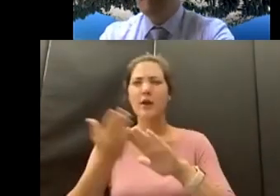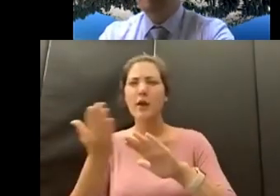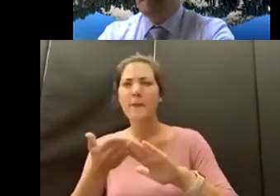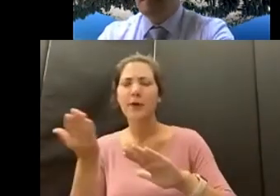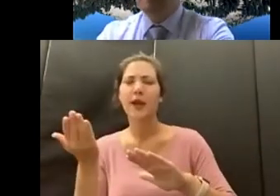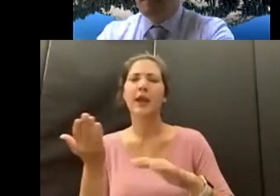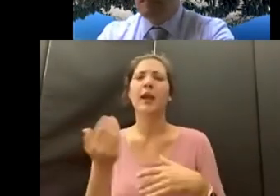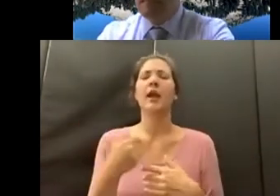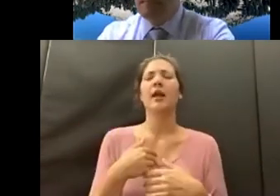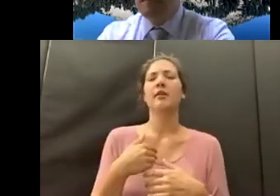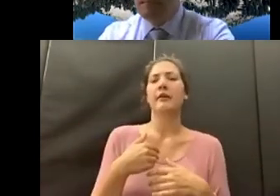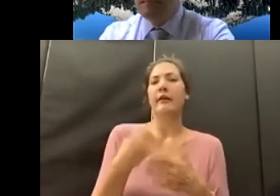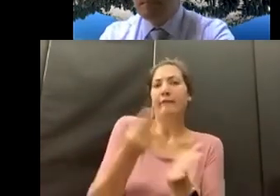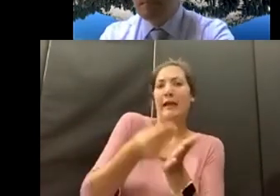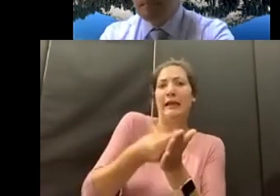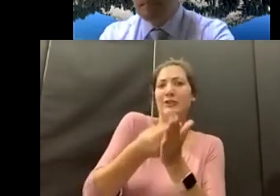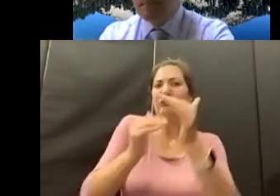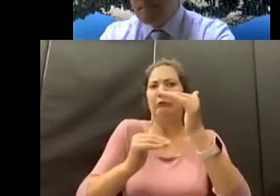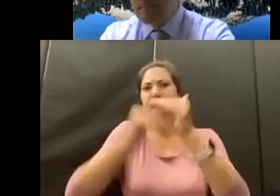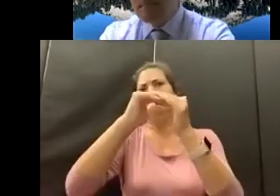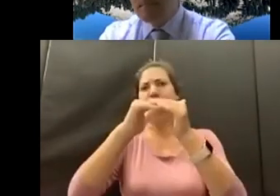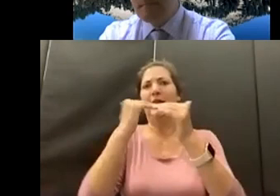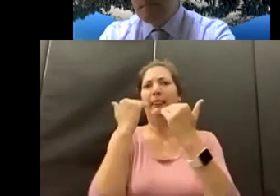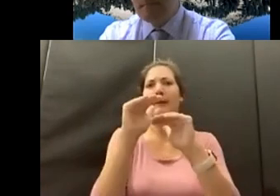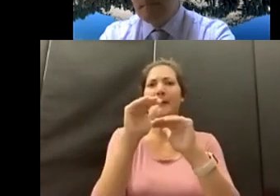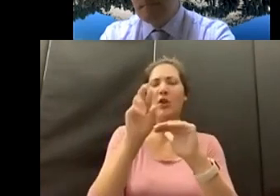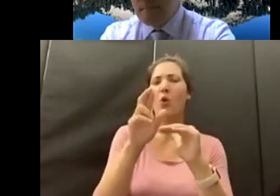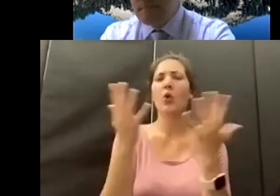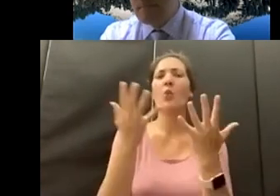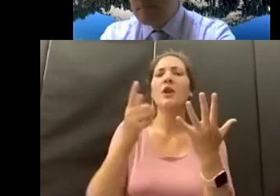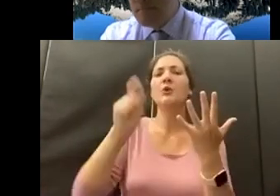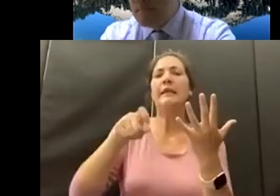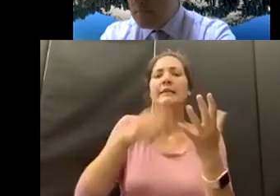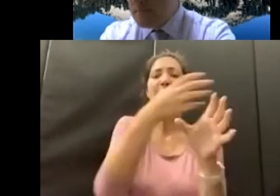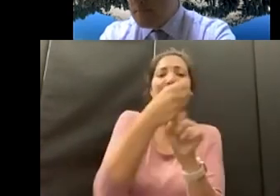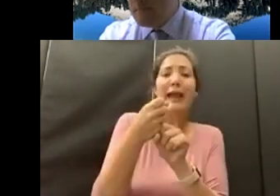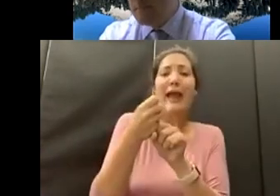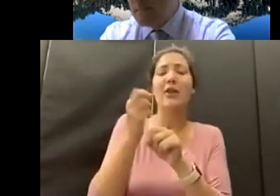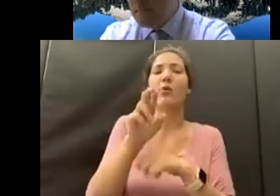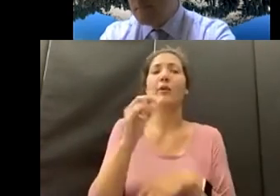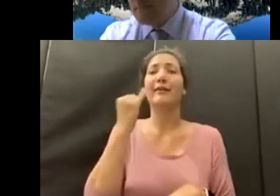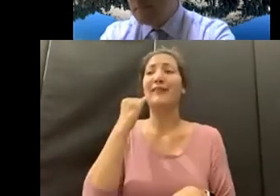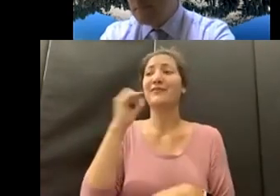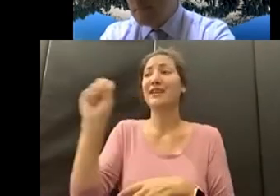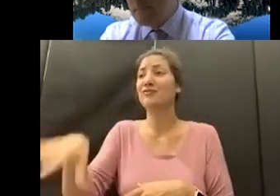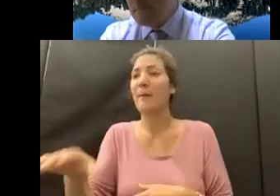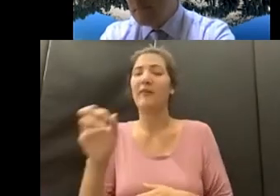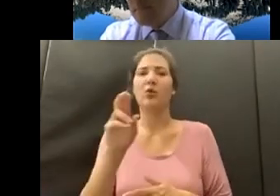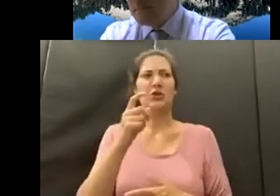a financial threshold you have to meet, or what you need in order to obtain it, or if they drop off or you have to pick up, right? And